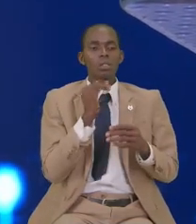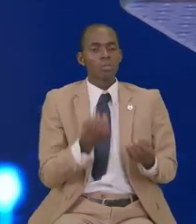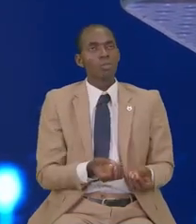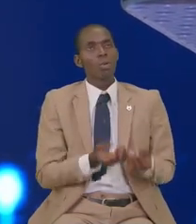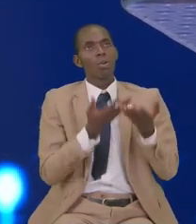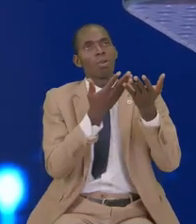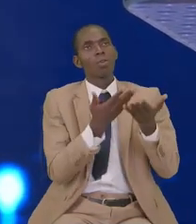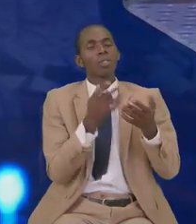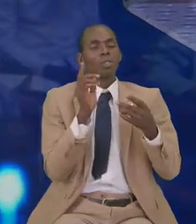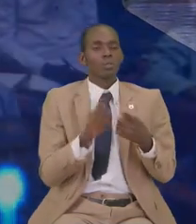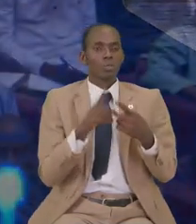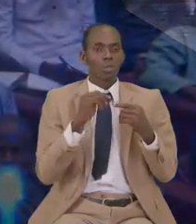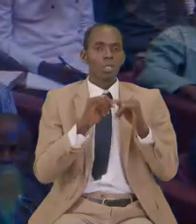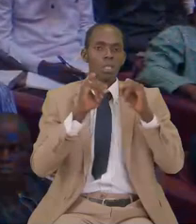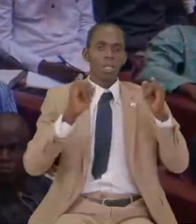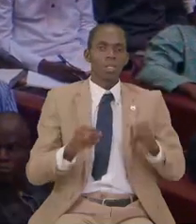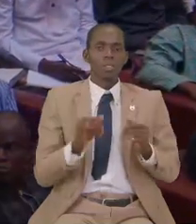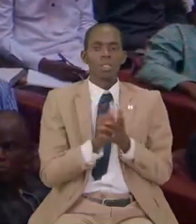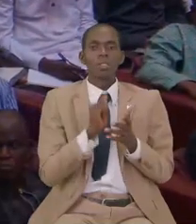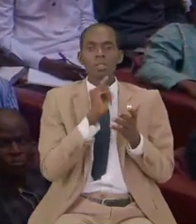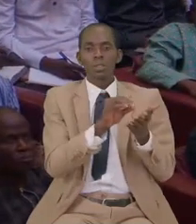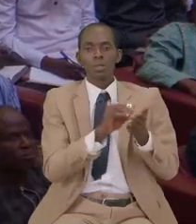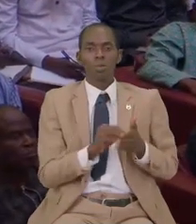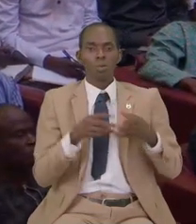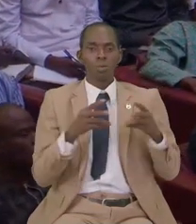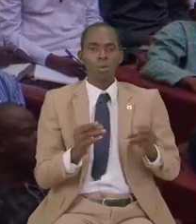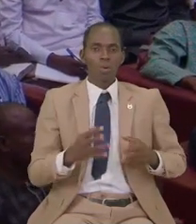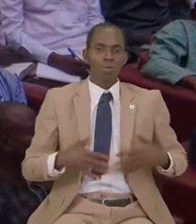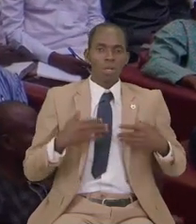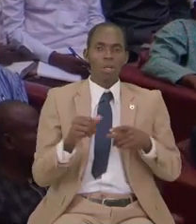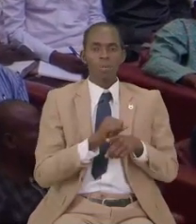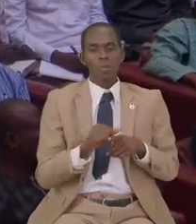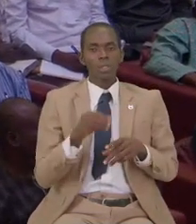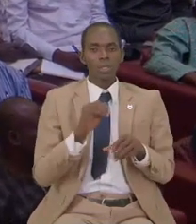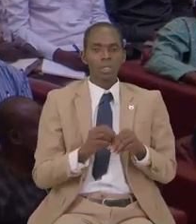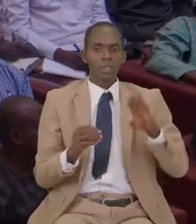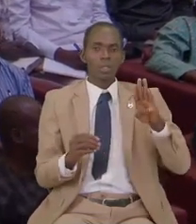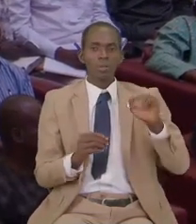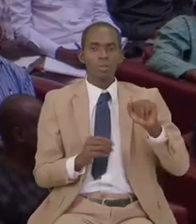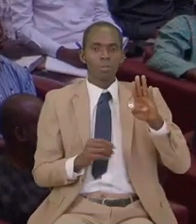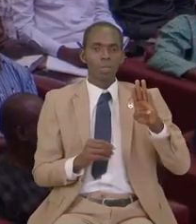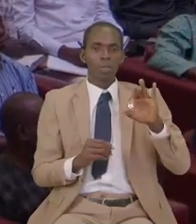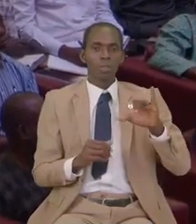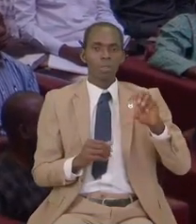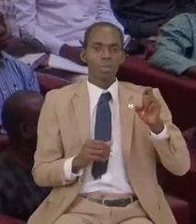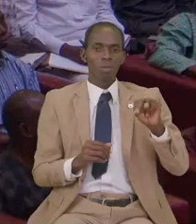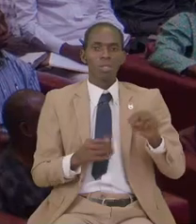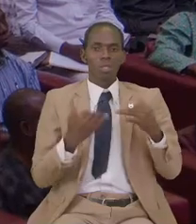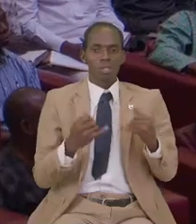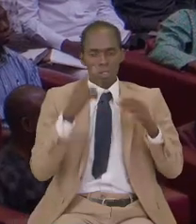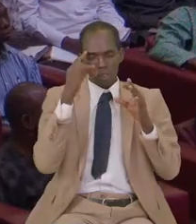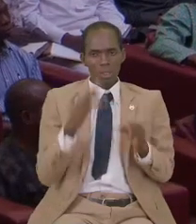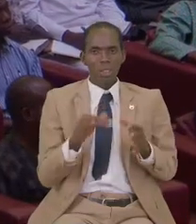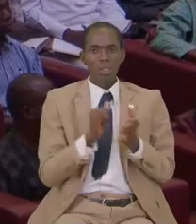That's their position and their practice in the land of corruption in Babylon. And so he purposed that he's not going